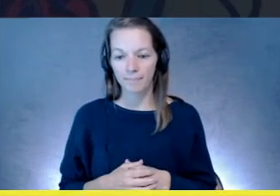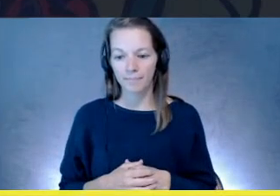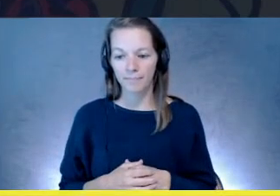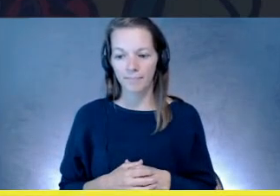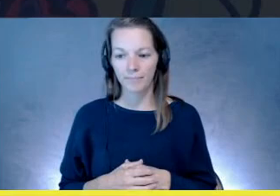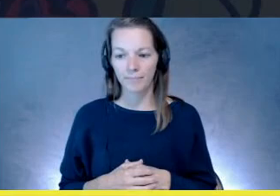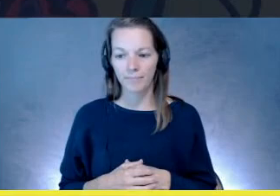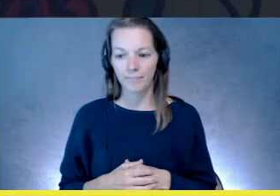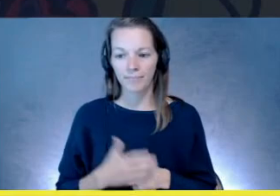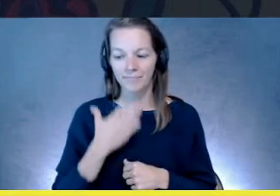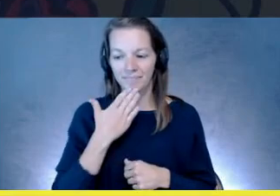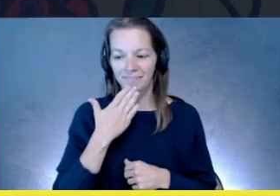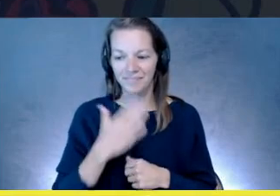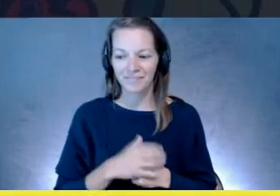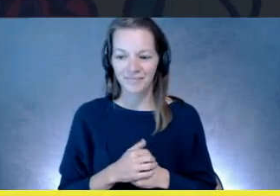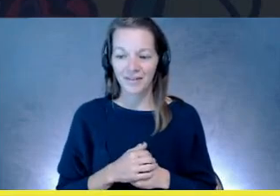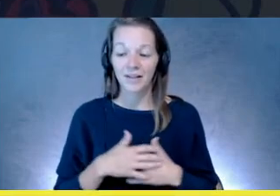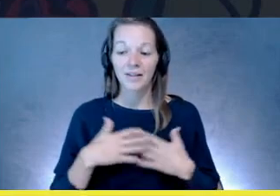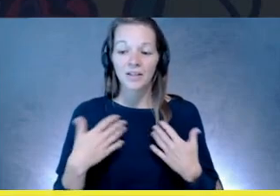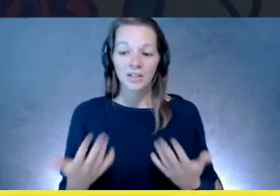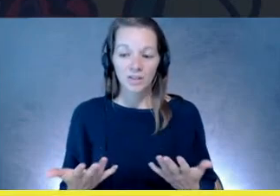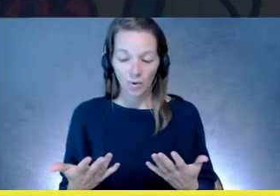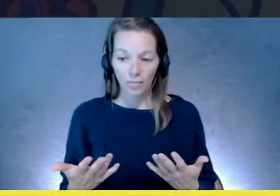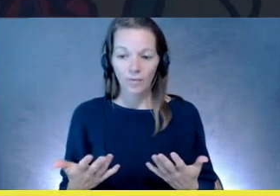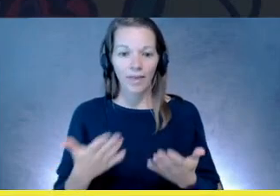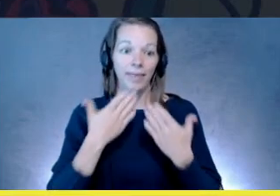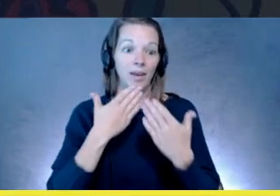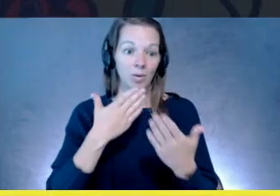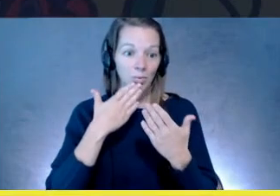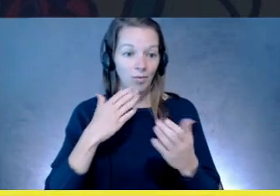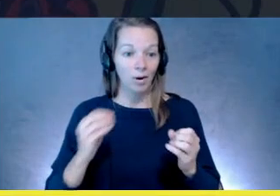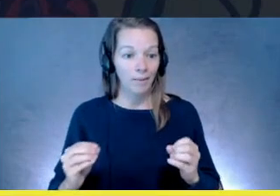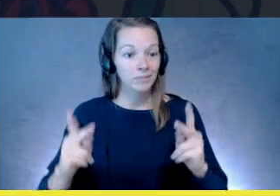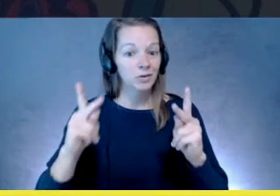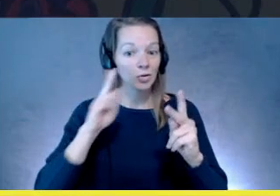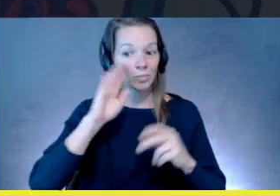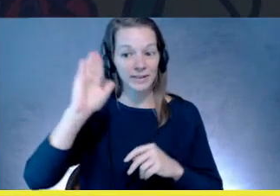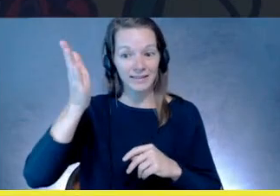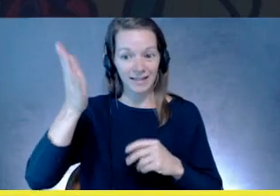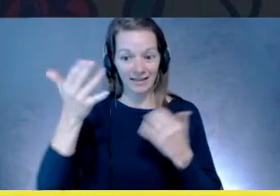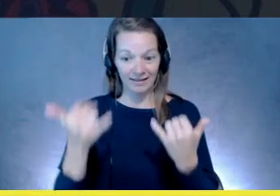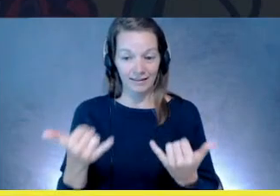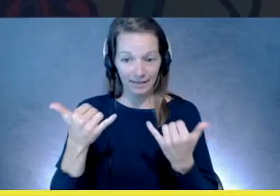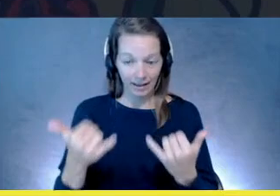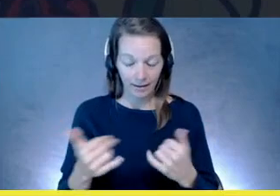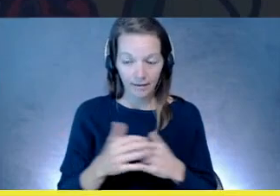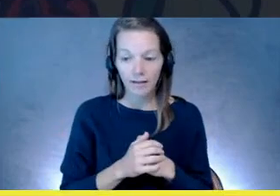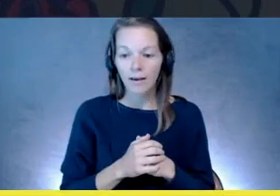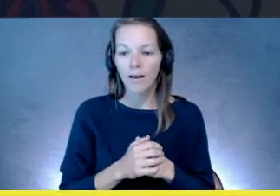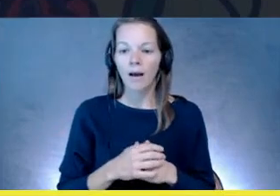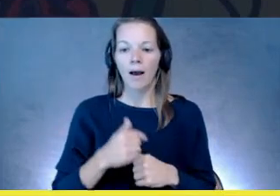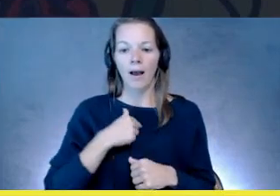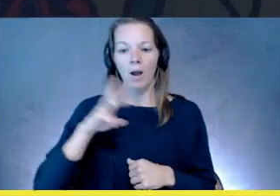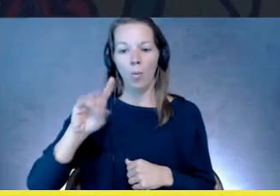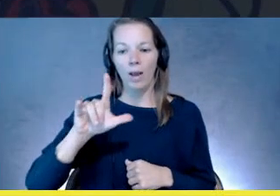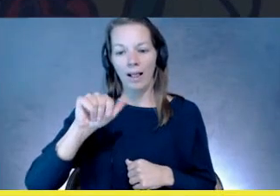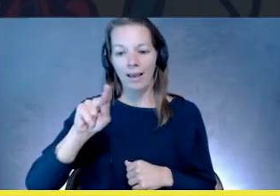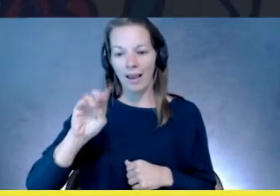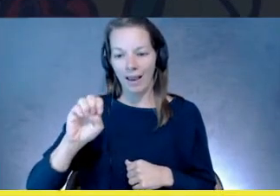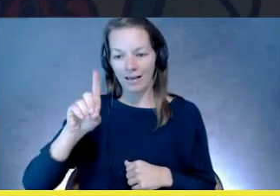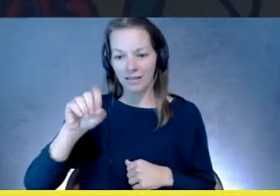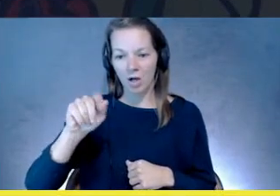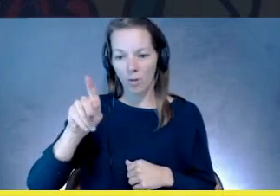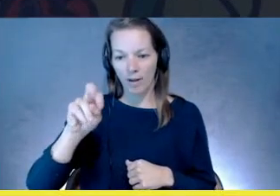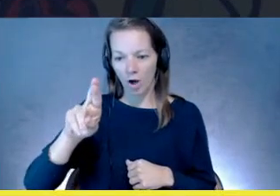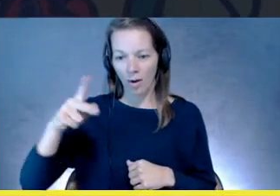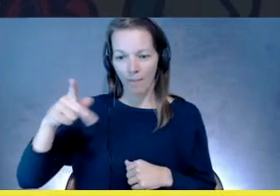Thank you. So thank you for the opportunity to present here today. I am Williane de Cormier-Ploski. I'm a